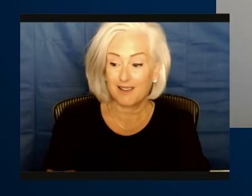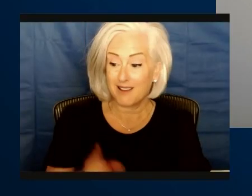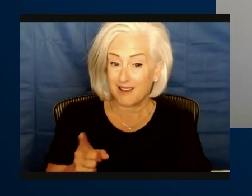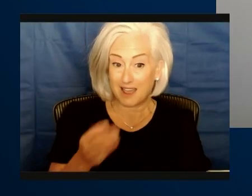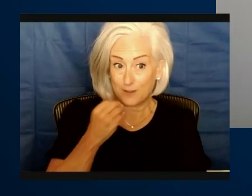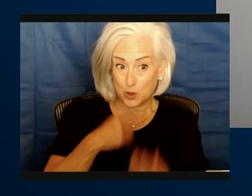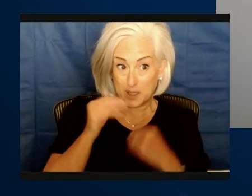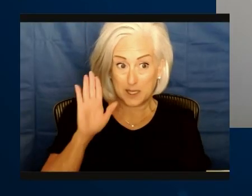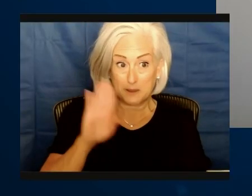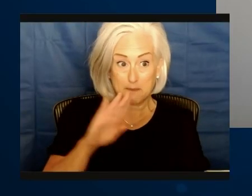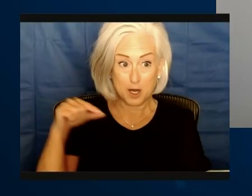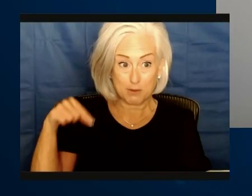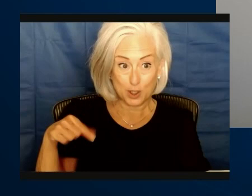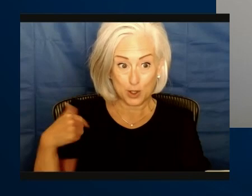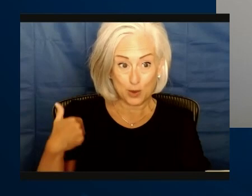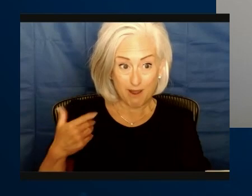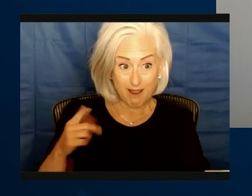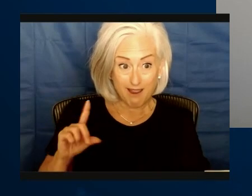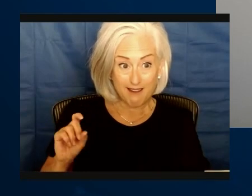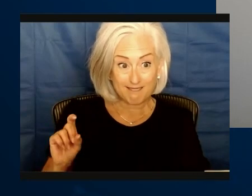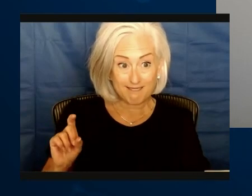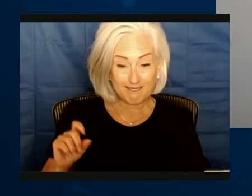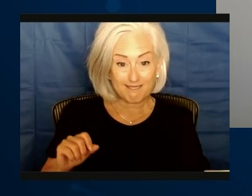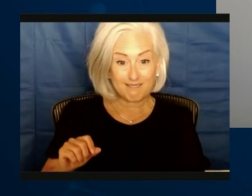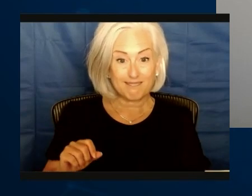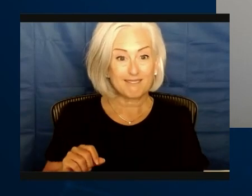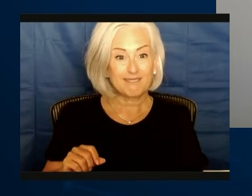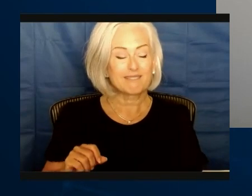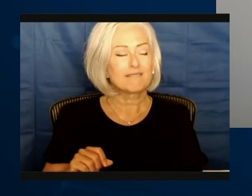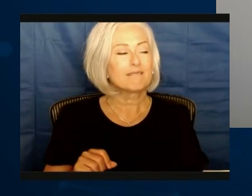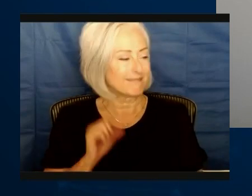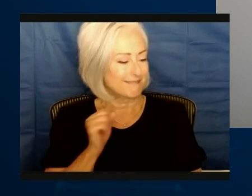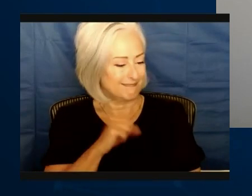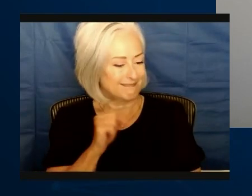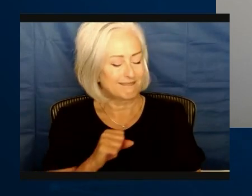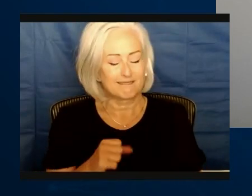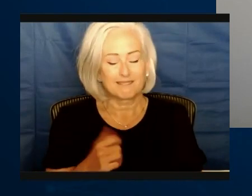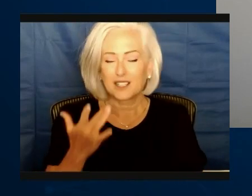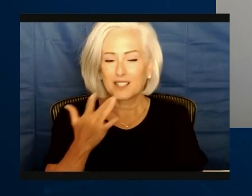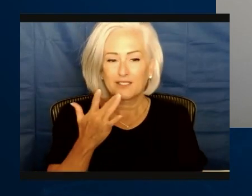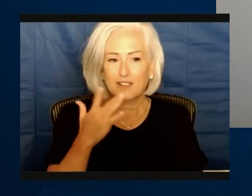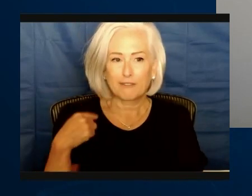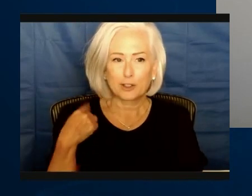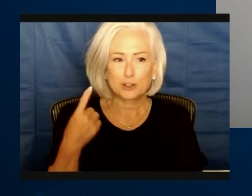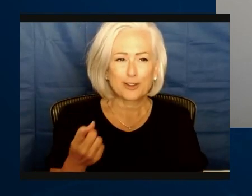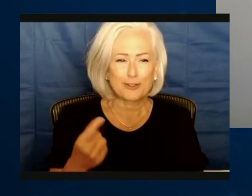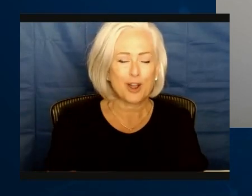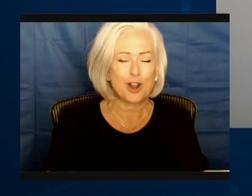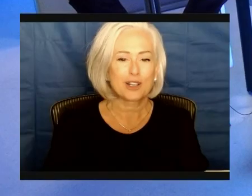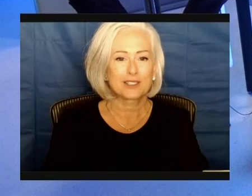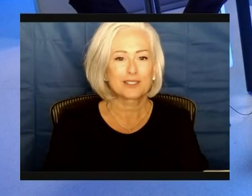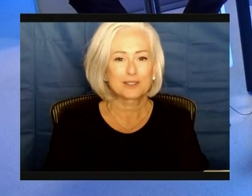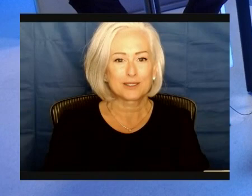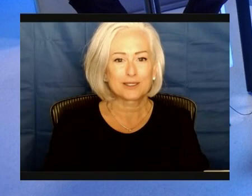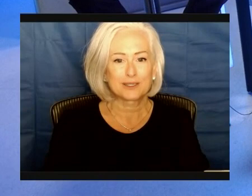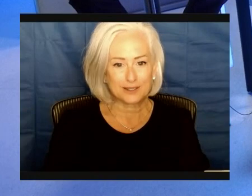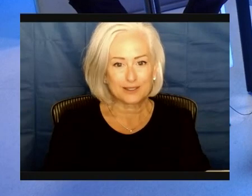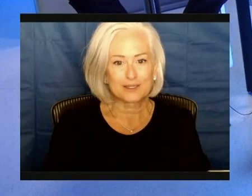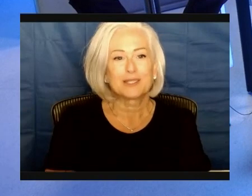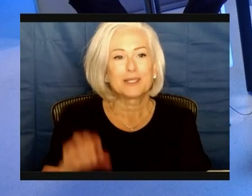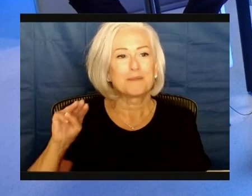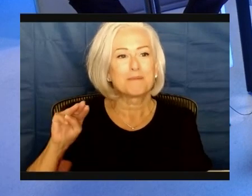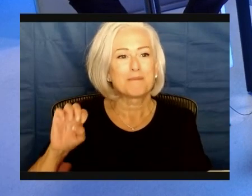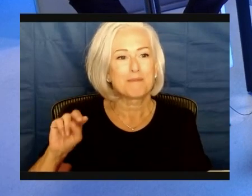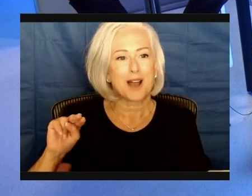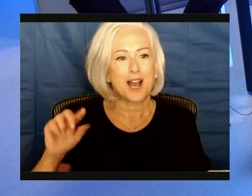Have you had barbecue here in Kansas City? What's your favorite barbecue so far? Yeah, Mongolian barbecue. For Mongolian barbecue,